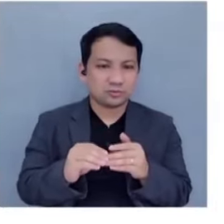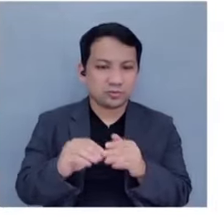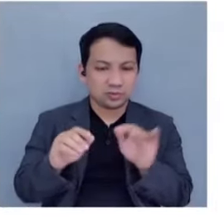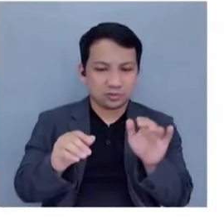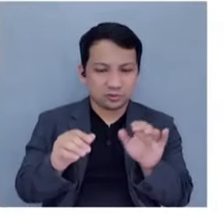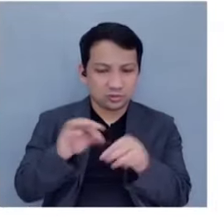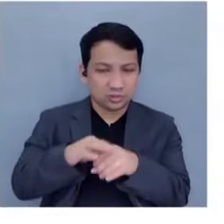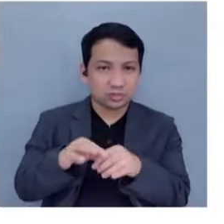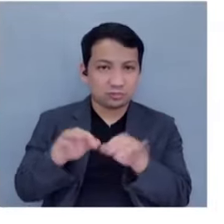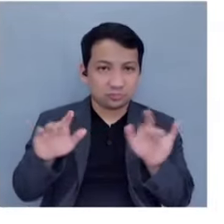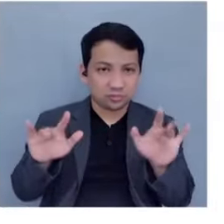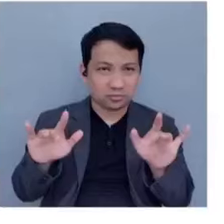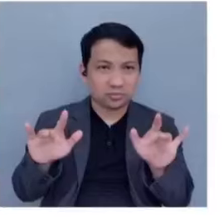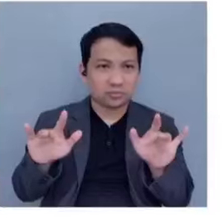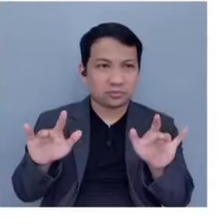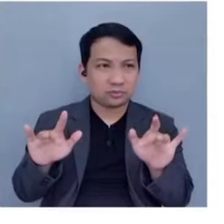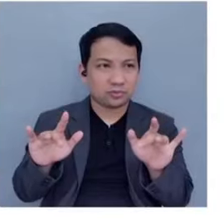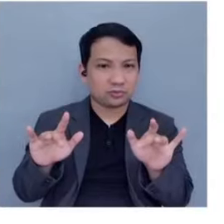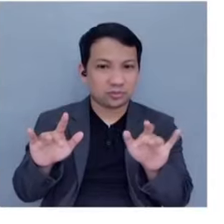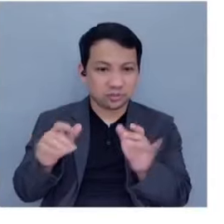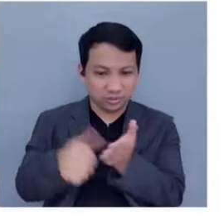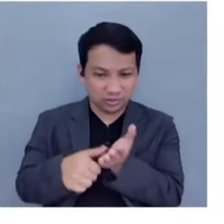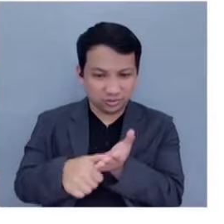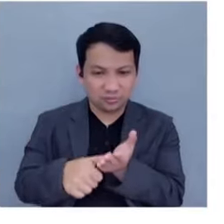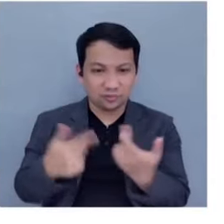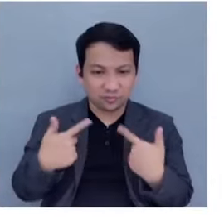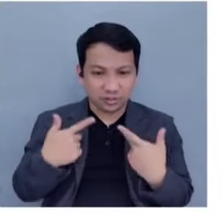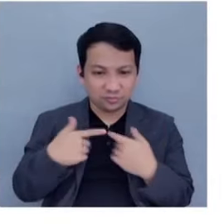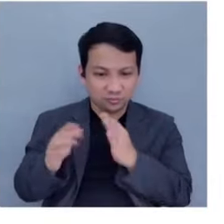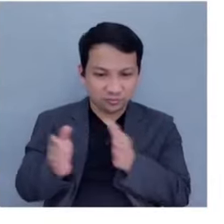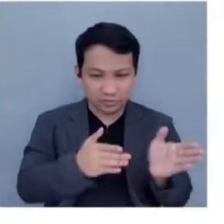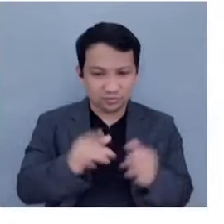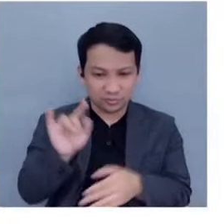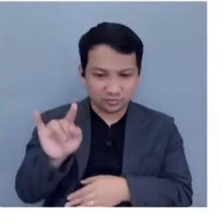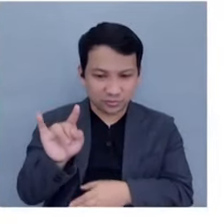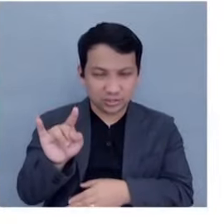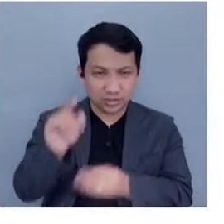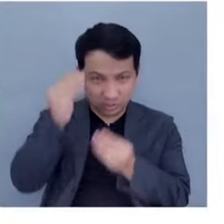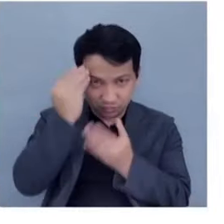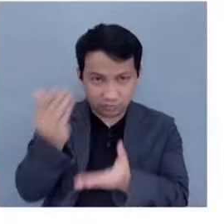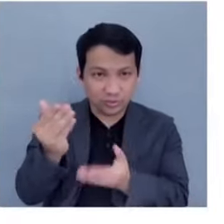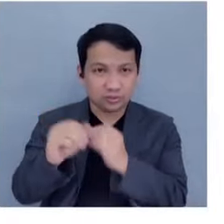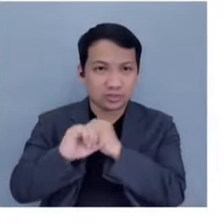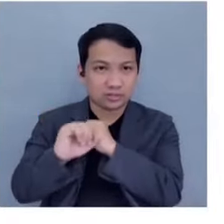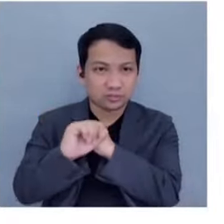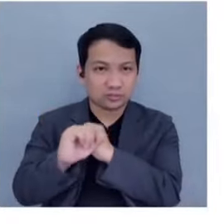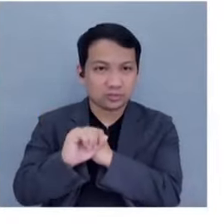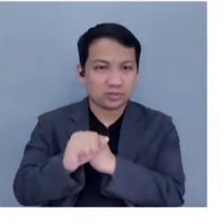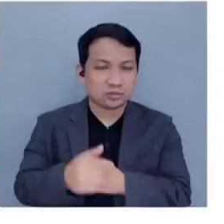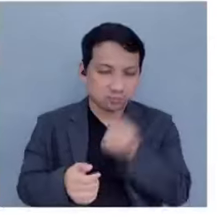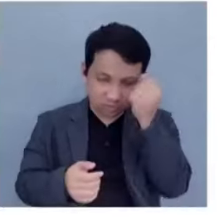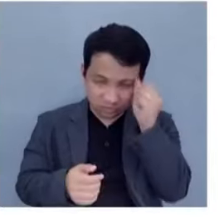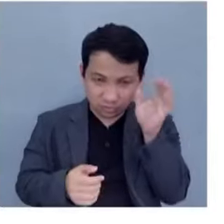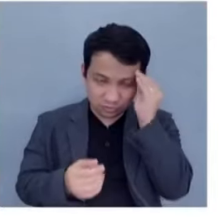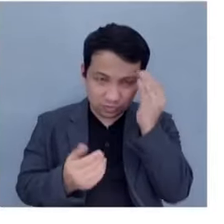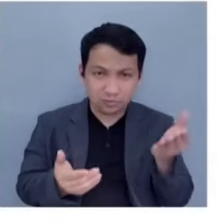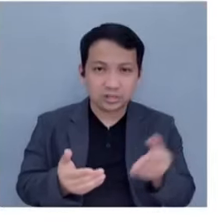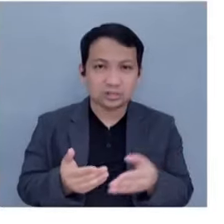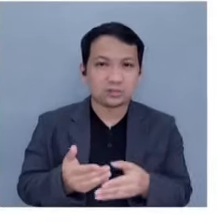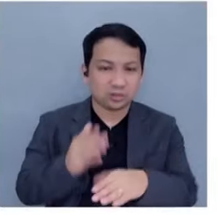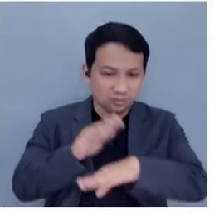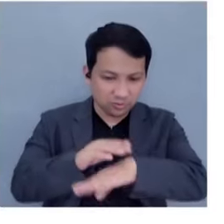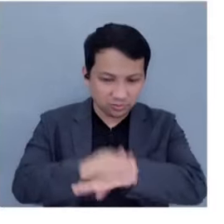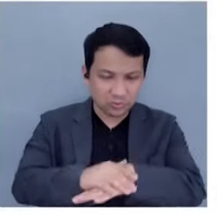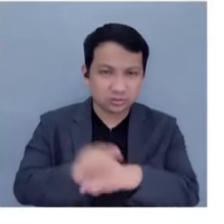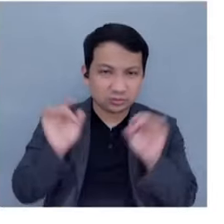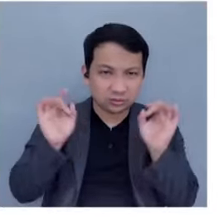there enough information and media literacy going around to sort of stave off any potential threats? Go ahead. I think we